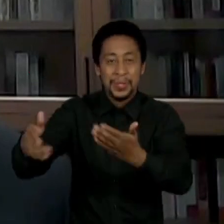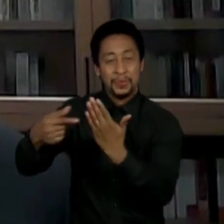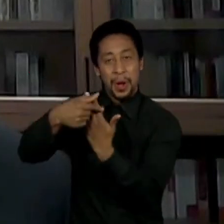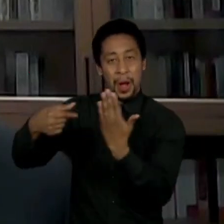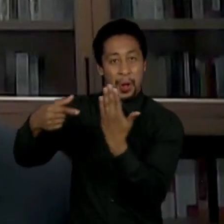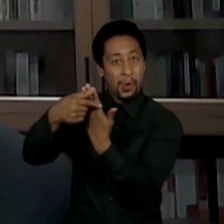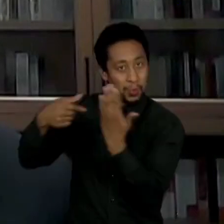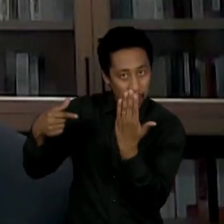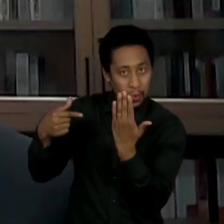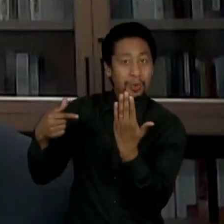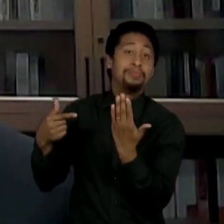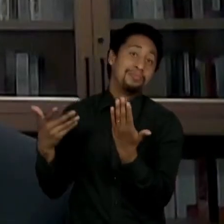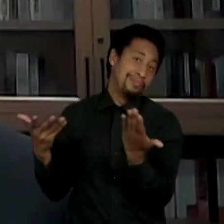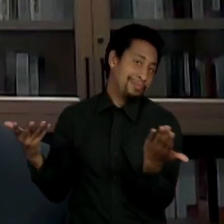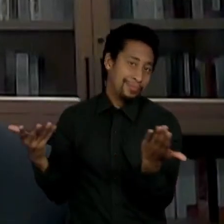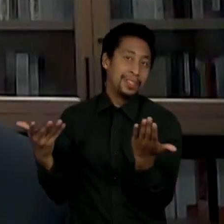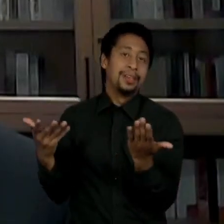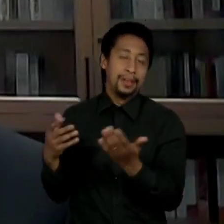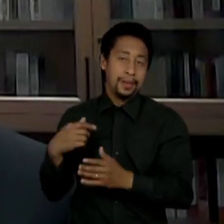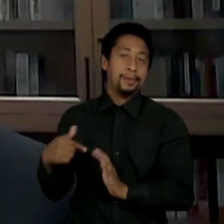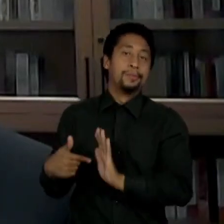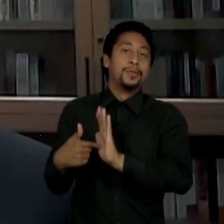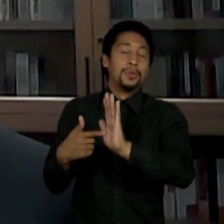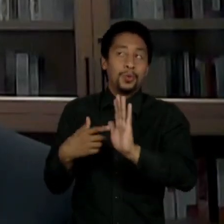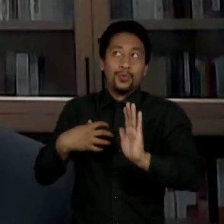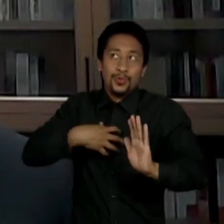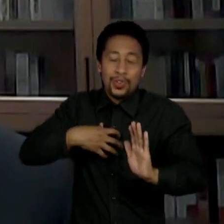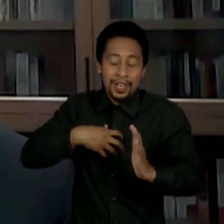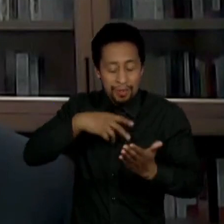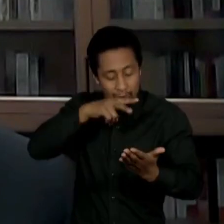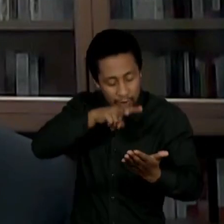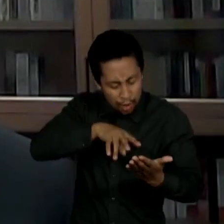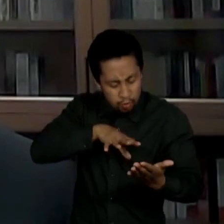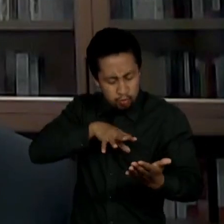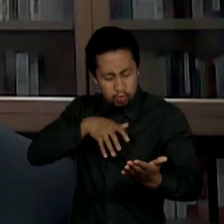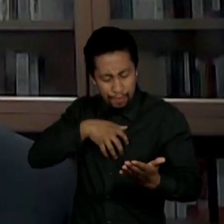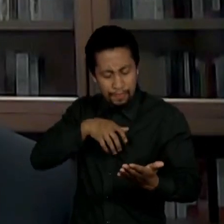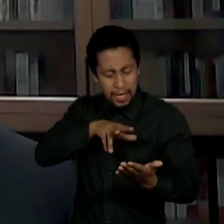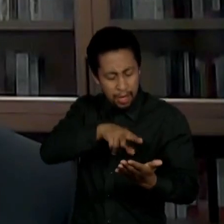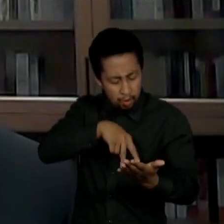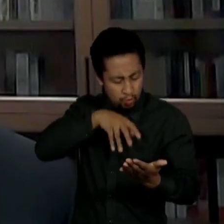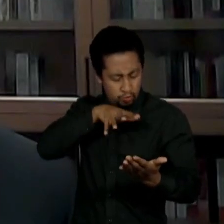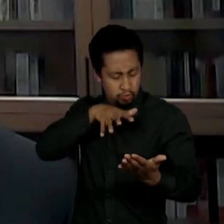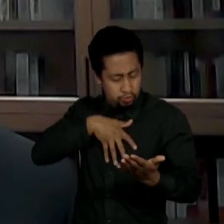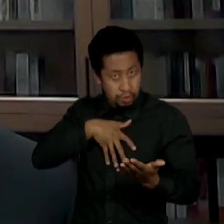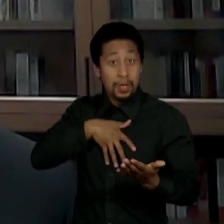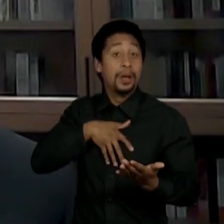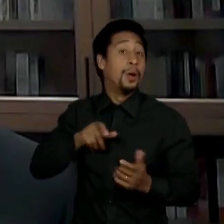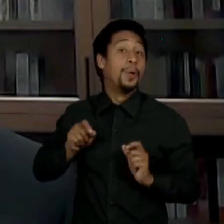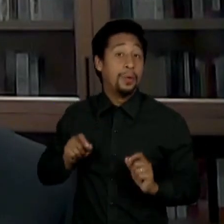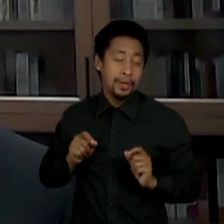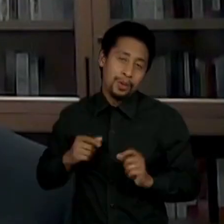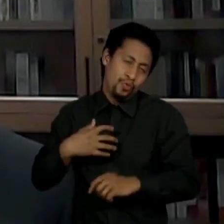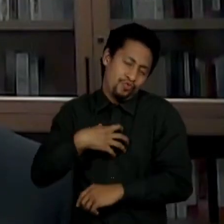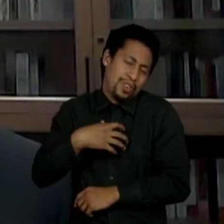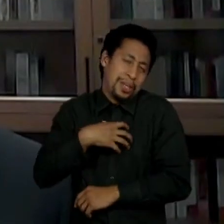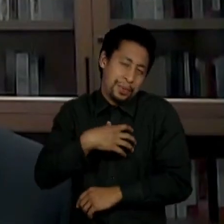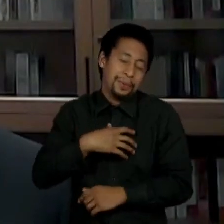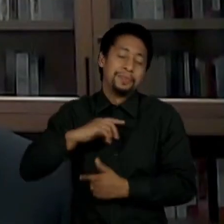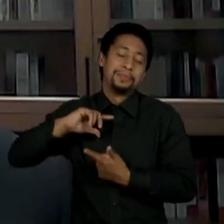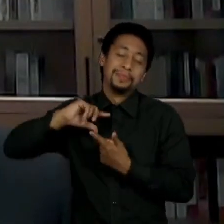specific author, what has shaped me as a writer is, um, really inhabiting a tradition,